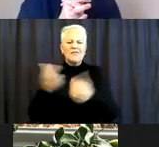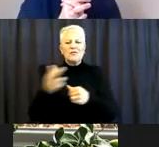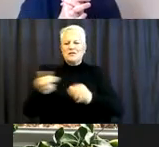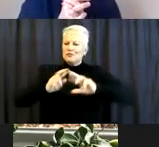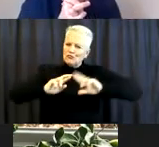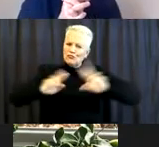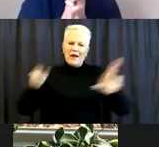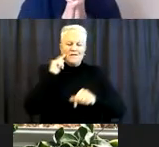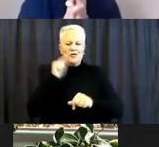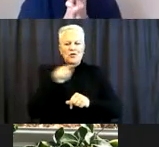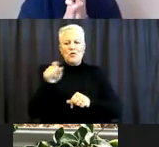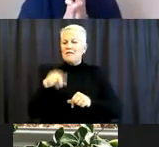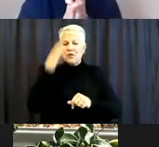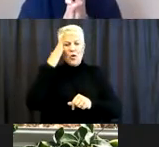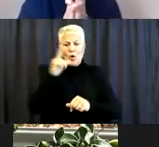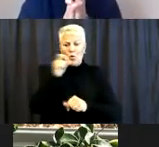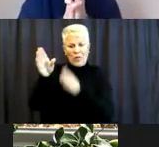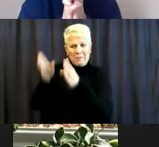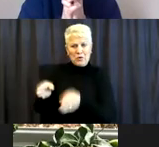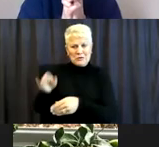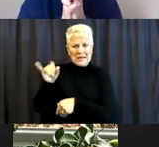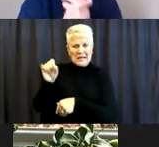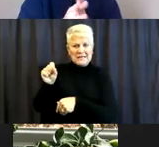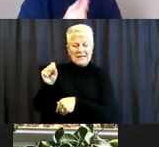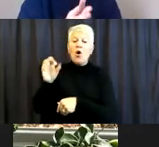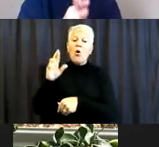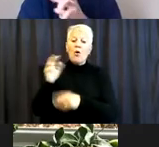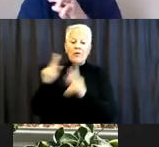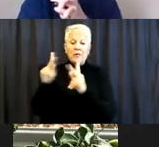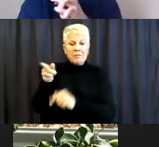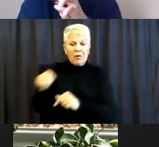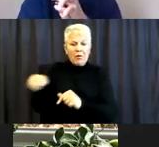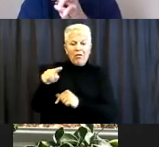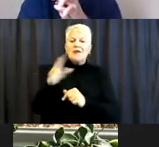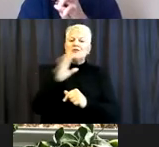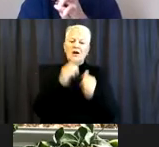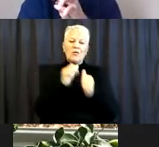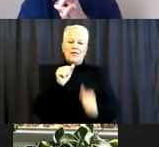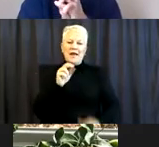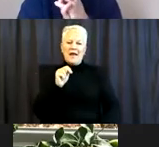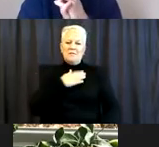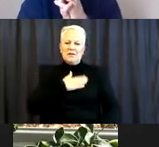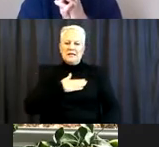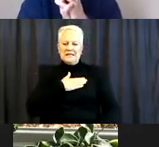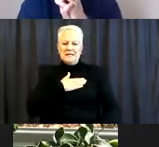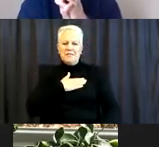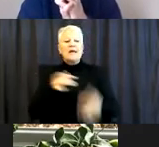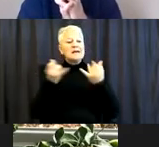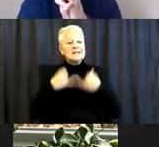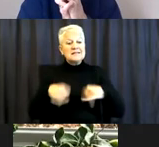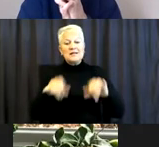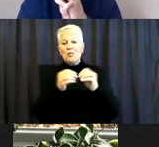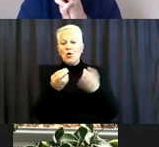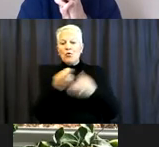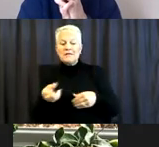readily available to you. If you do not know who that person is or people are, talk to Ann, please. Still more